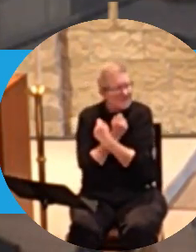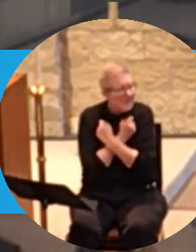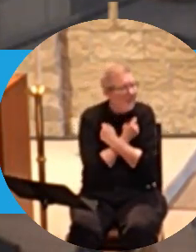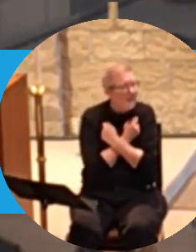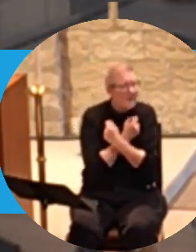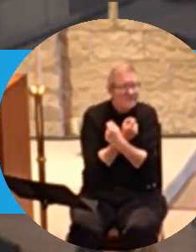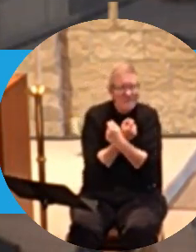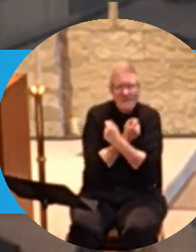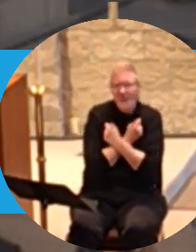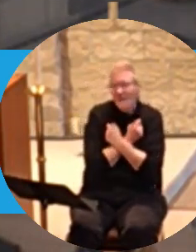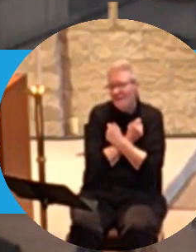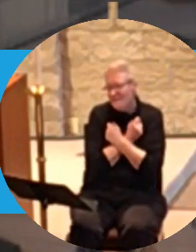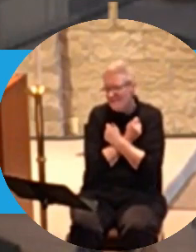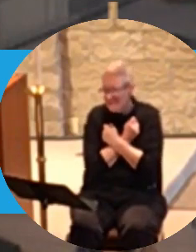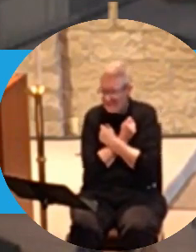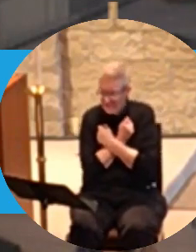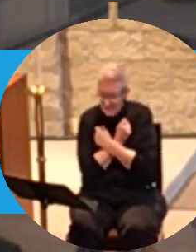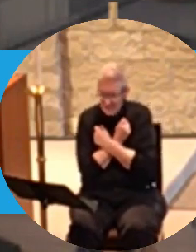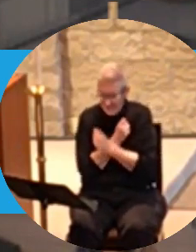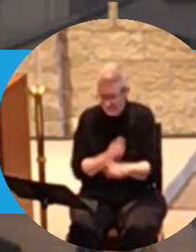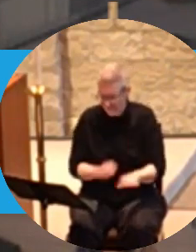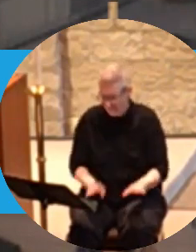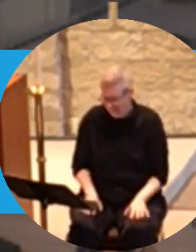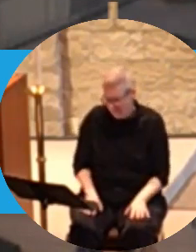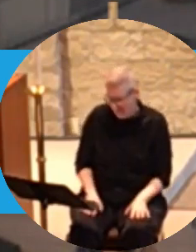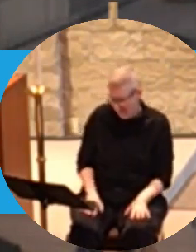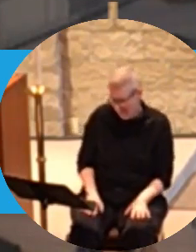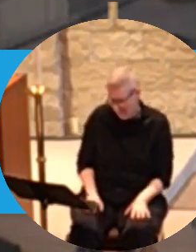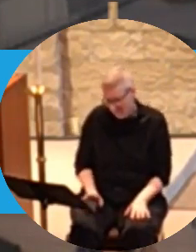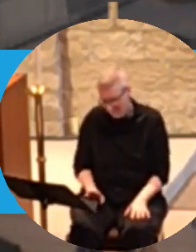Love, love,